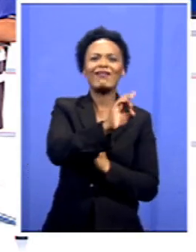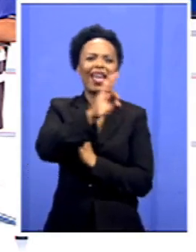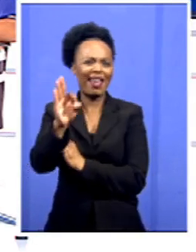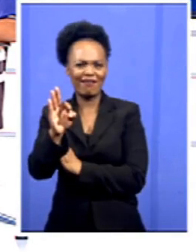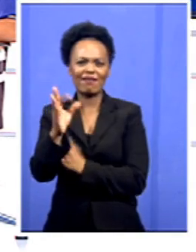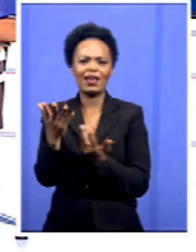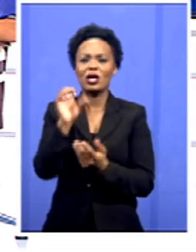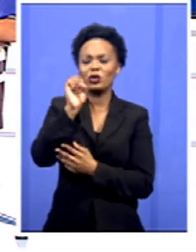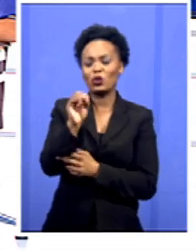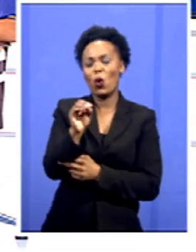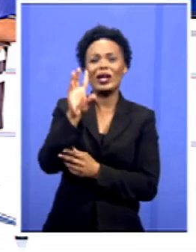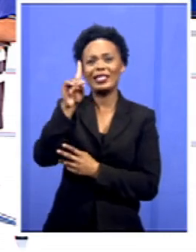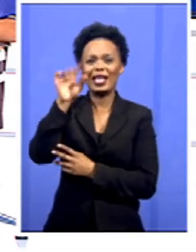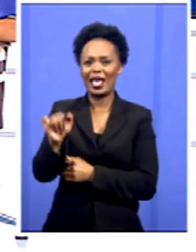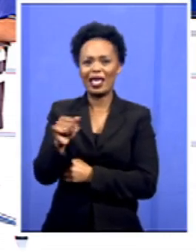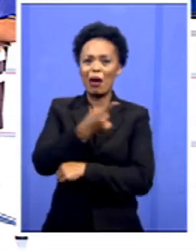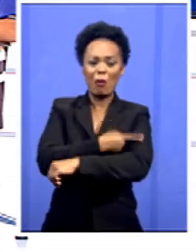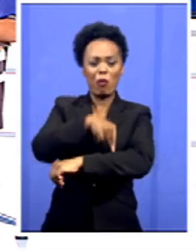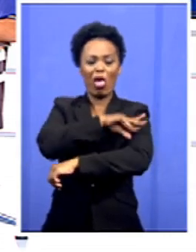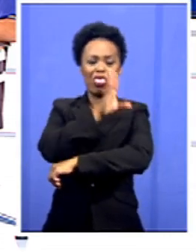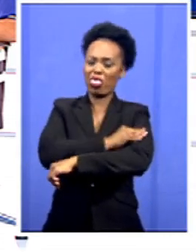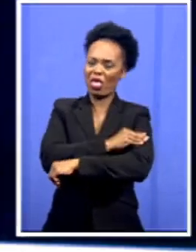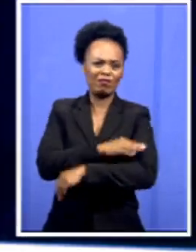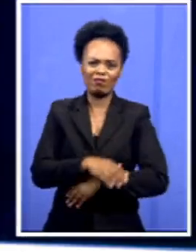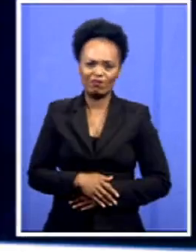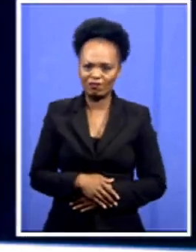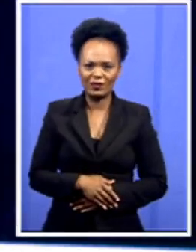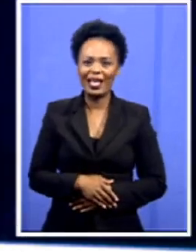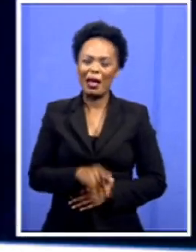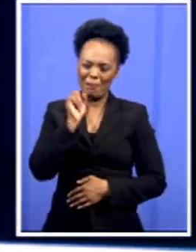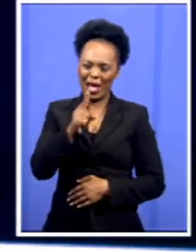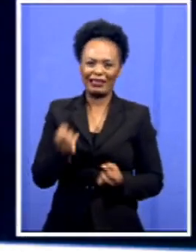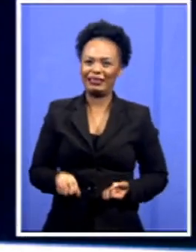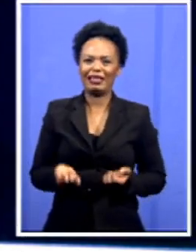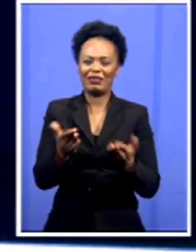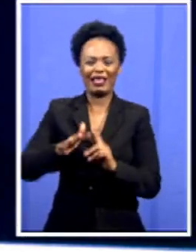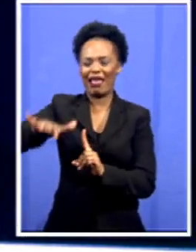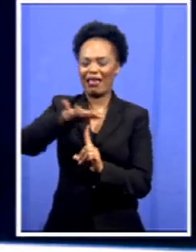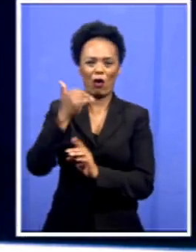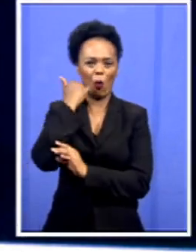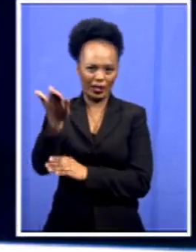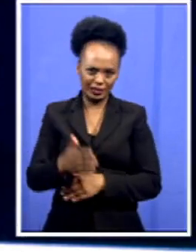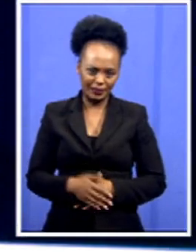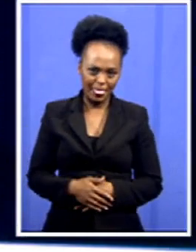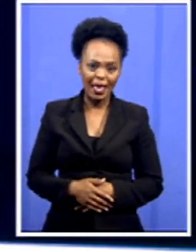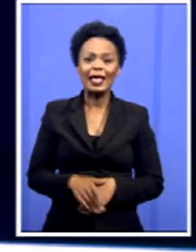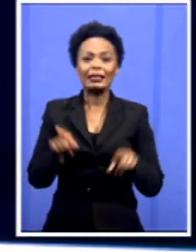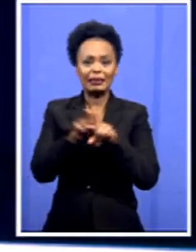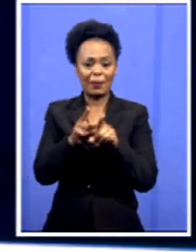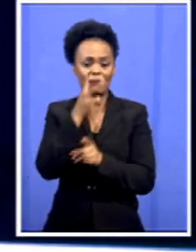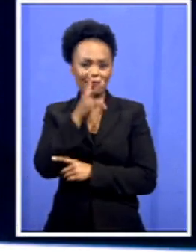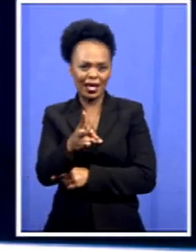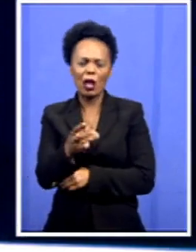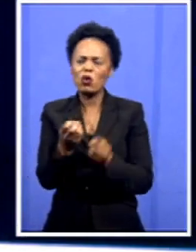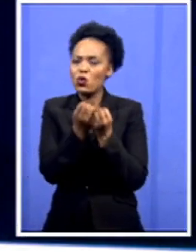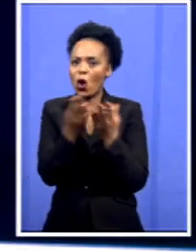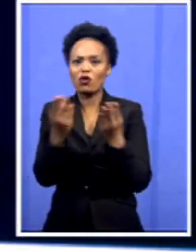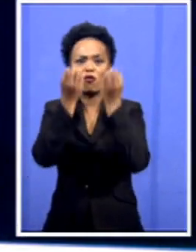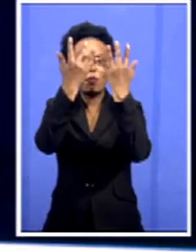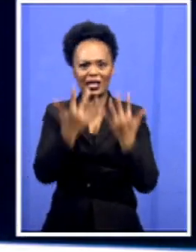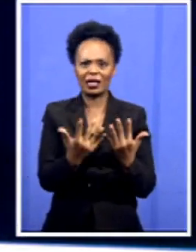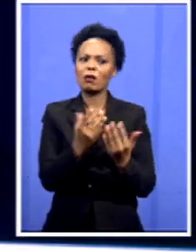would not want to lose power, so they don't want to service such areas. So that's why, if you can see, they've got a lot of budget,